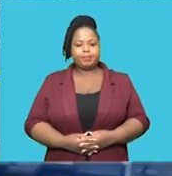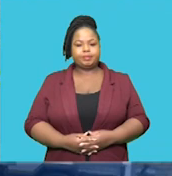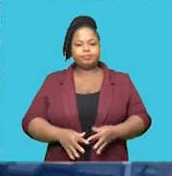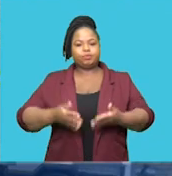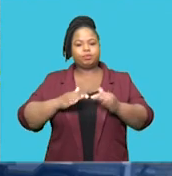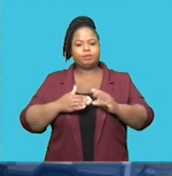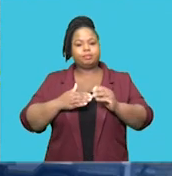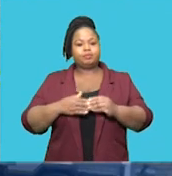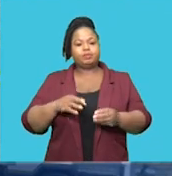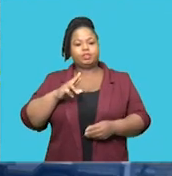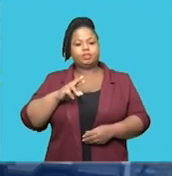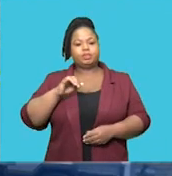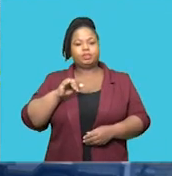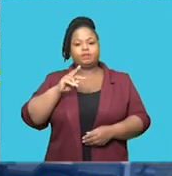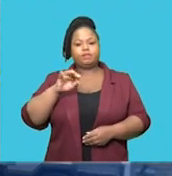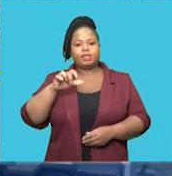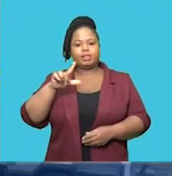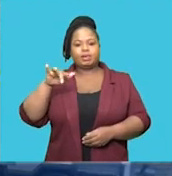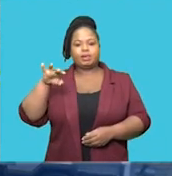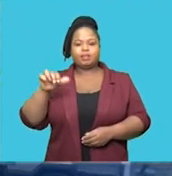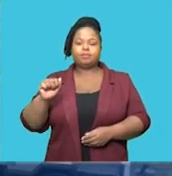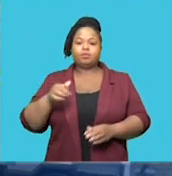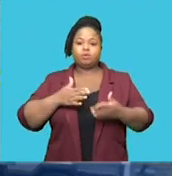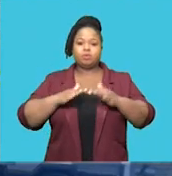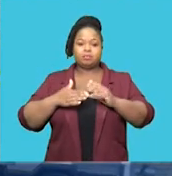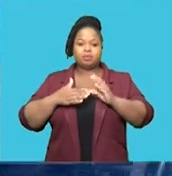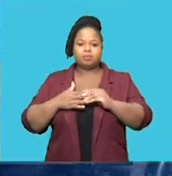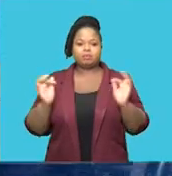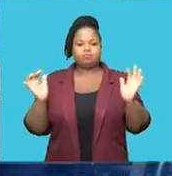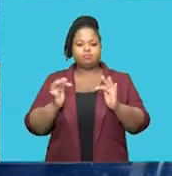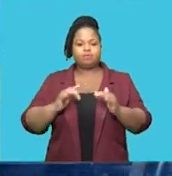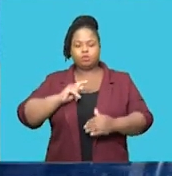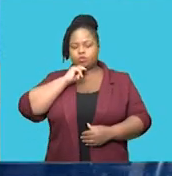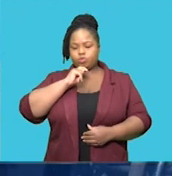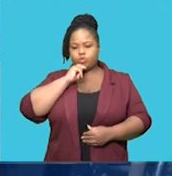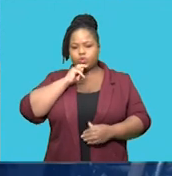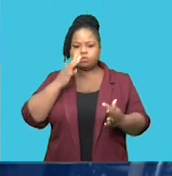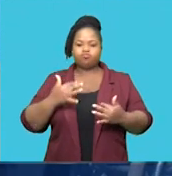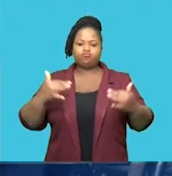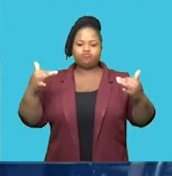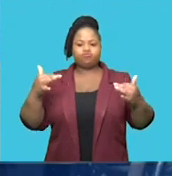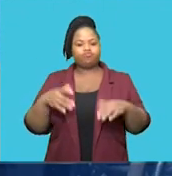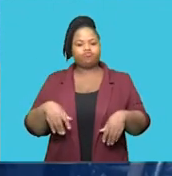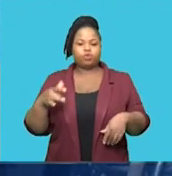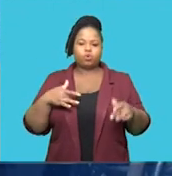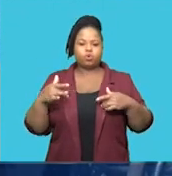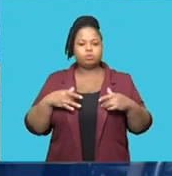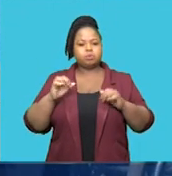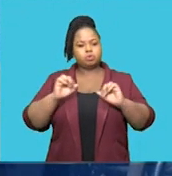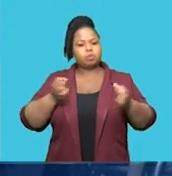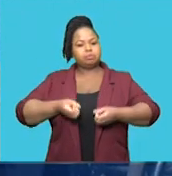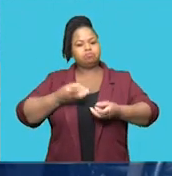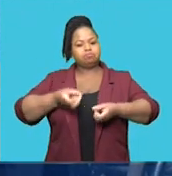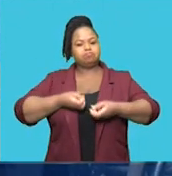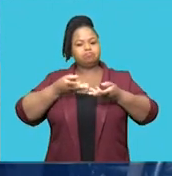Izakhamuzi zaseRiverlea kanye nezindawo ezingomakhelwane namhlanje ngesikhathi zasekuseni zibe nethuba elingqa izivele lokuzwakalisa izikhalazo